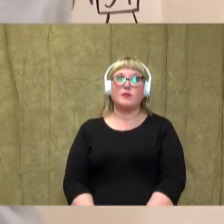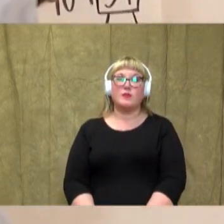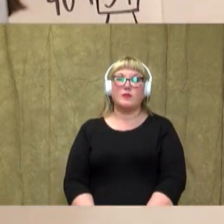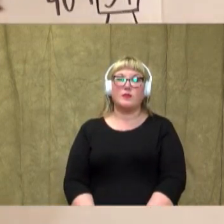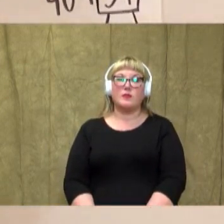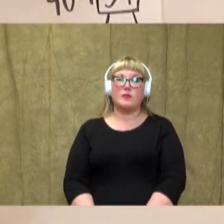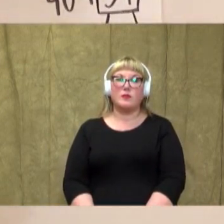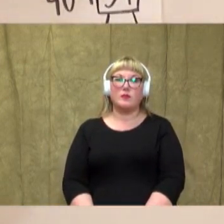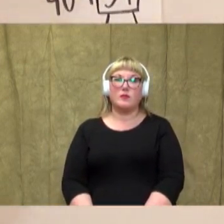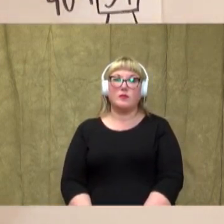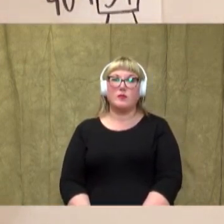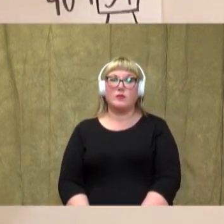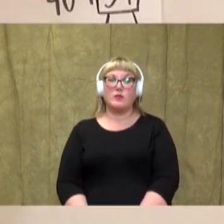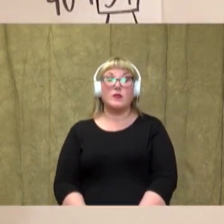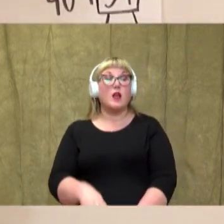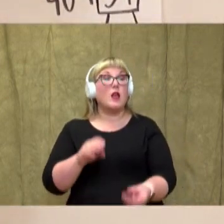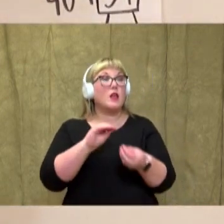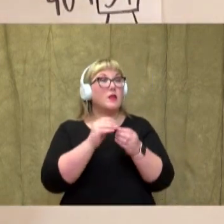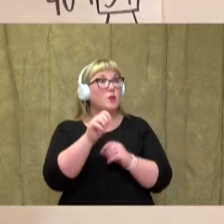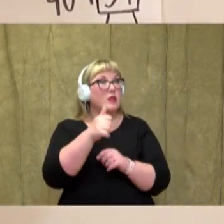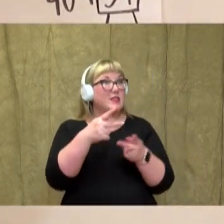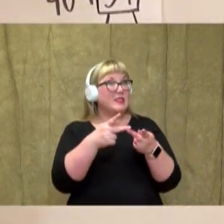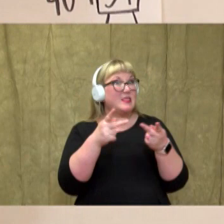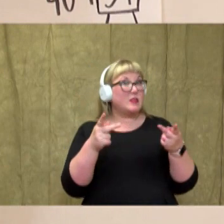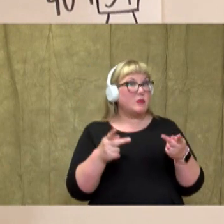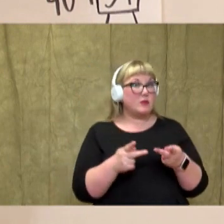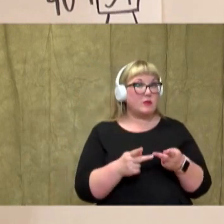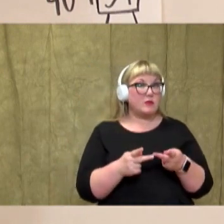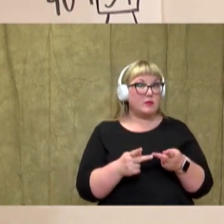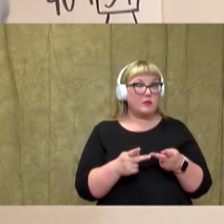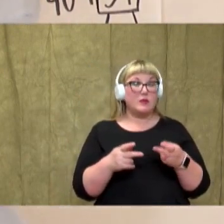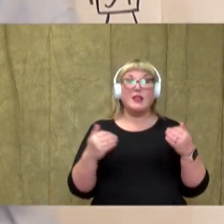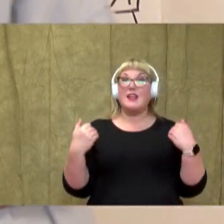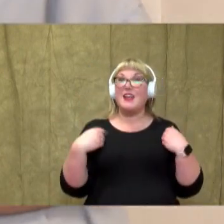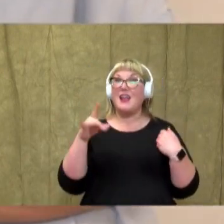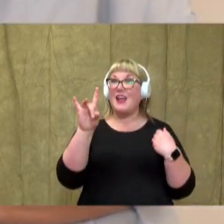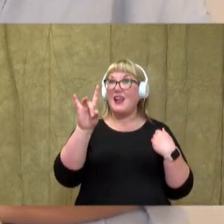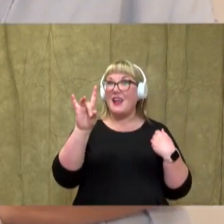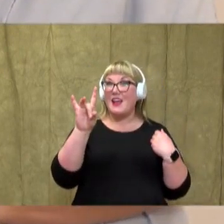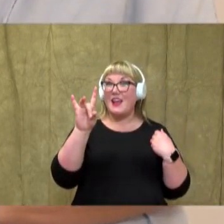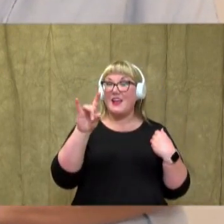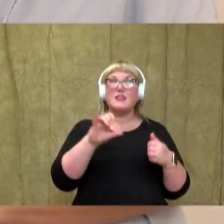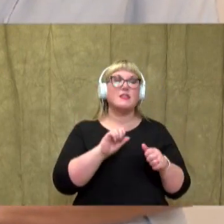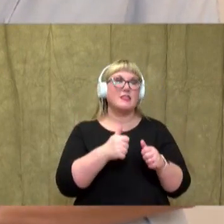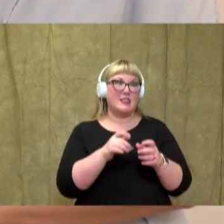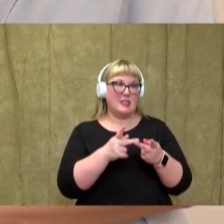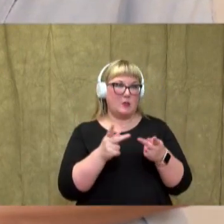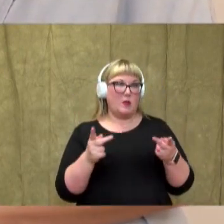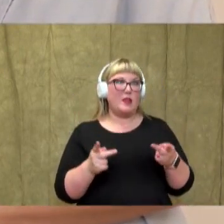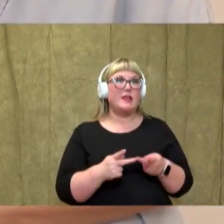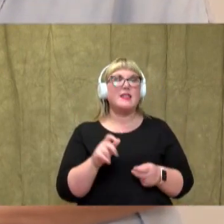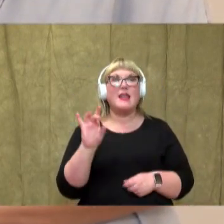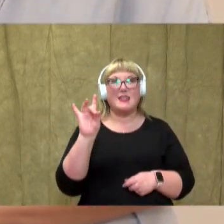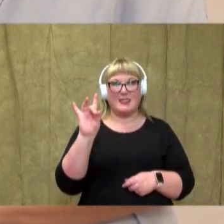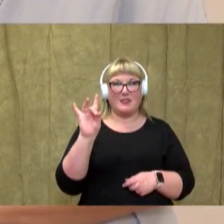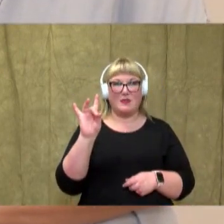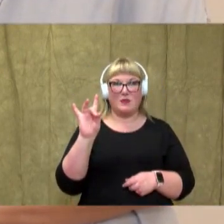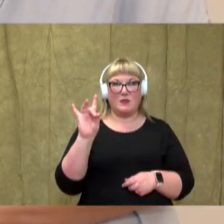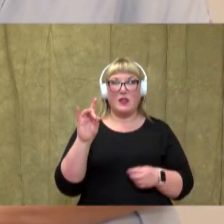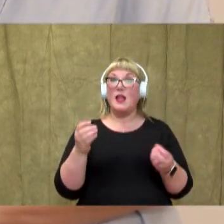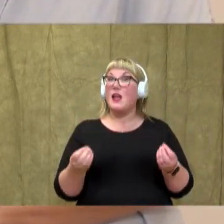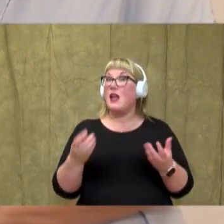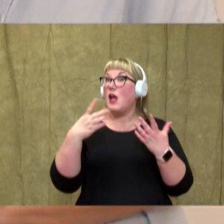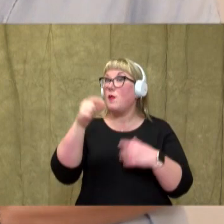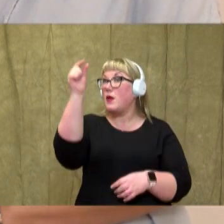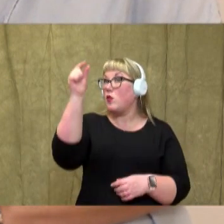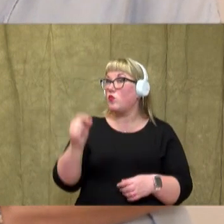Look at the number you have in the tens place. We have 8 in the tens place. So how many